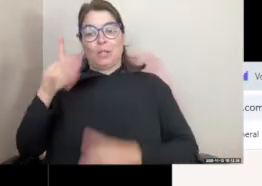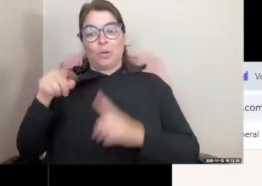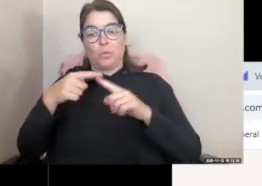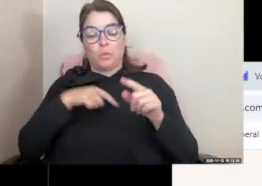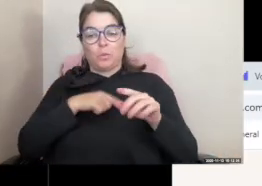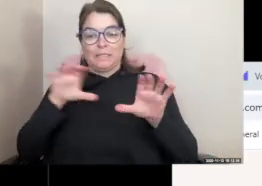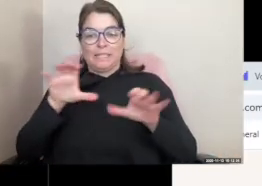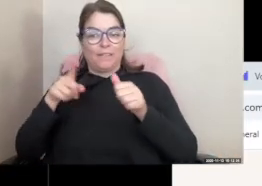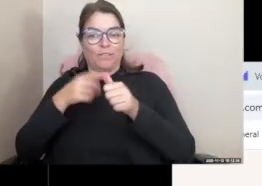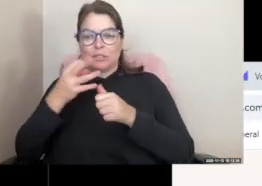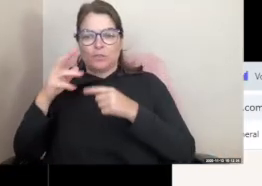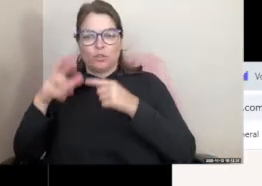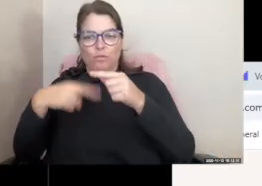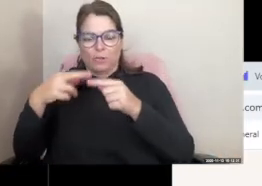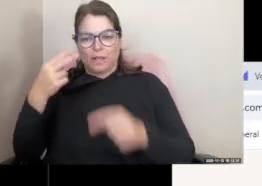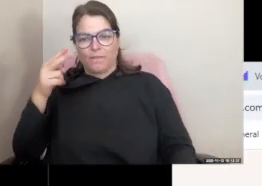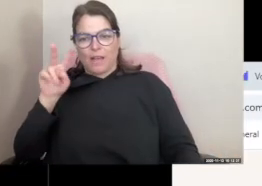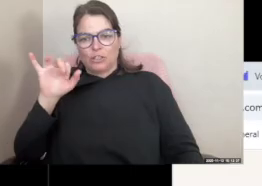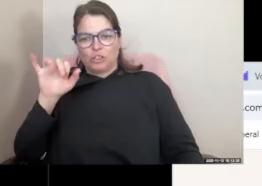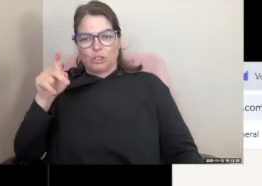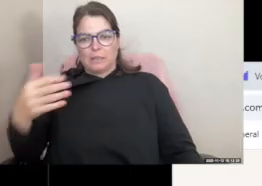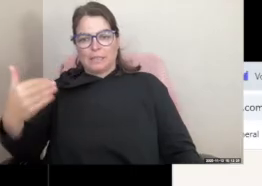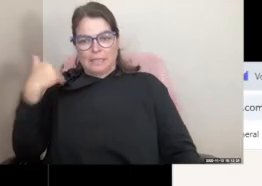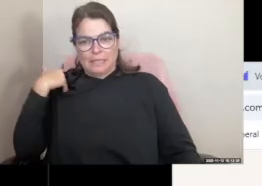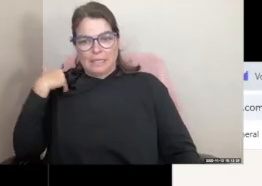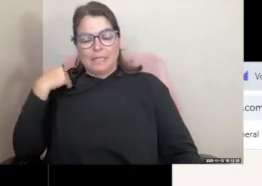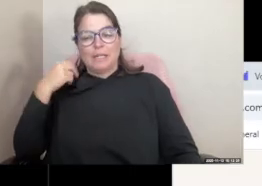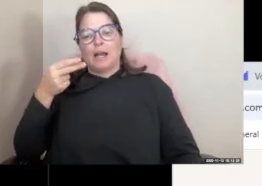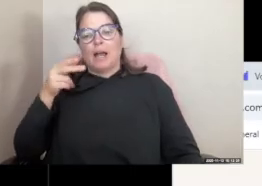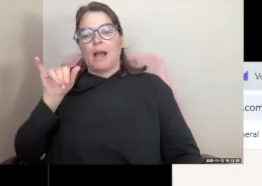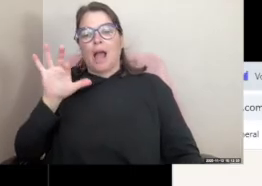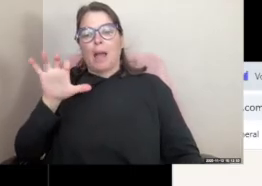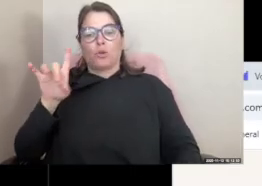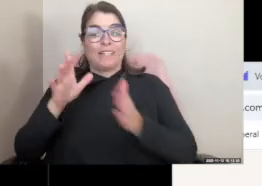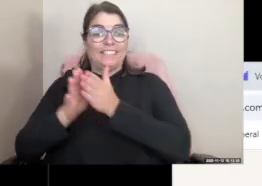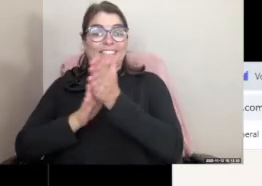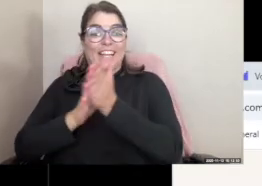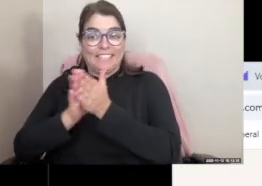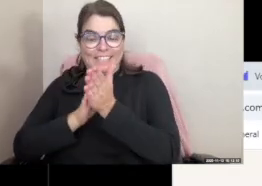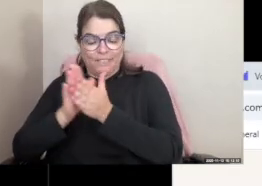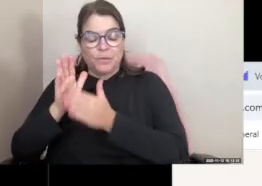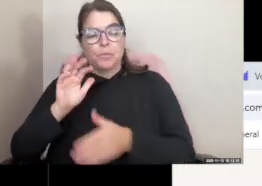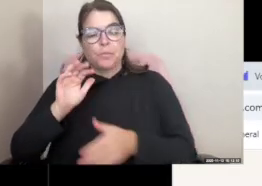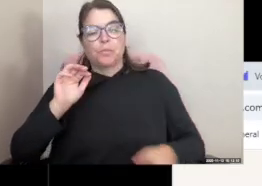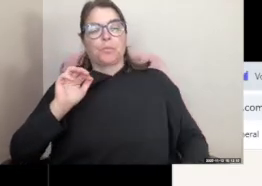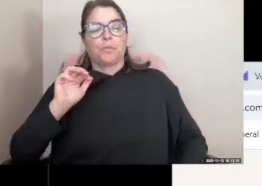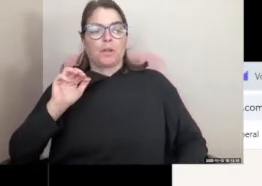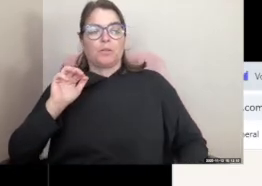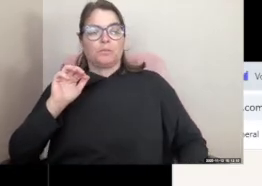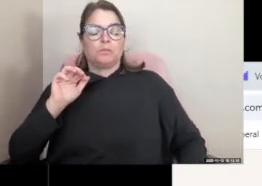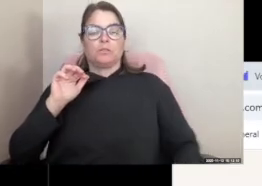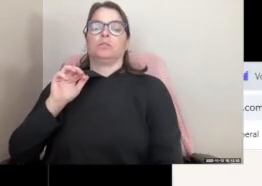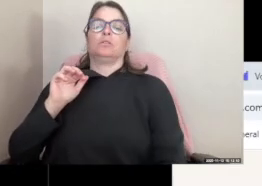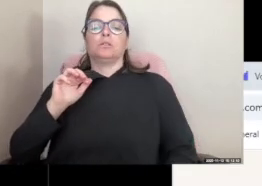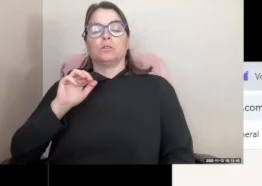PHEV. And just a little history. I've been in this industry for over 30 years.